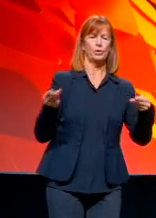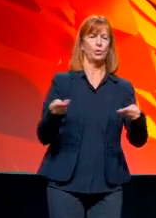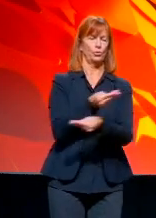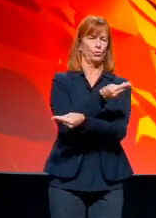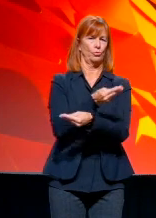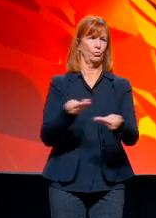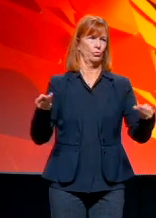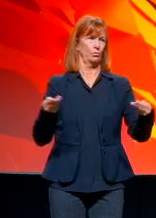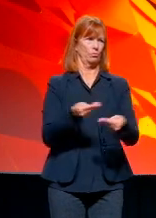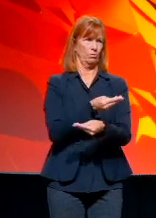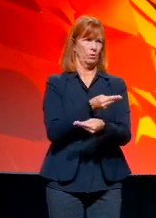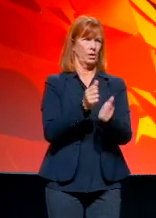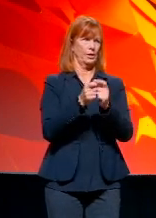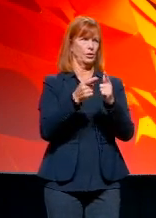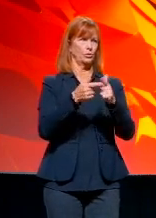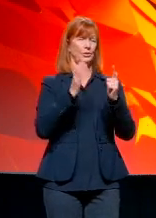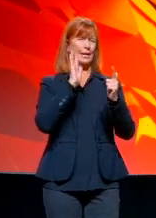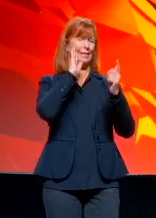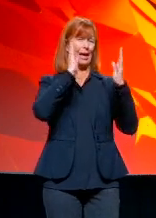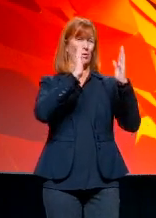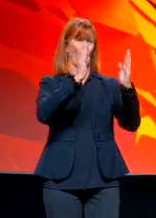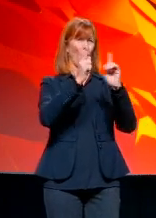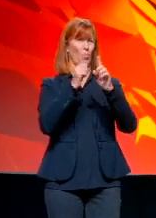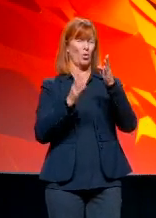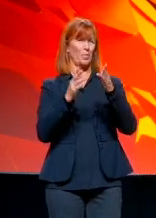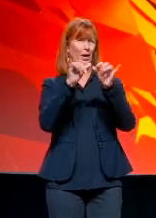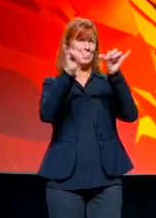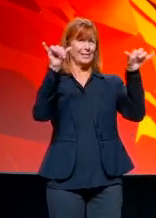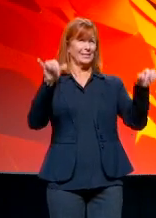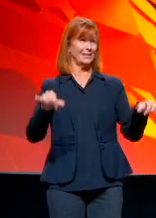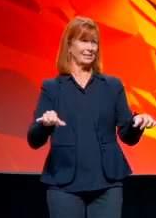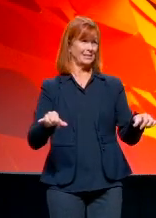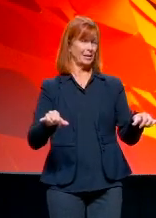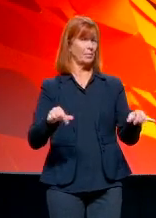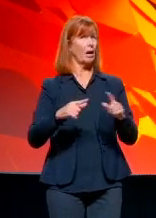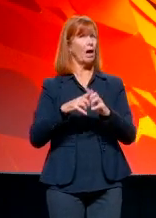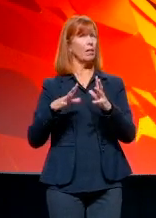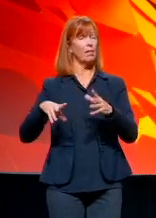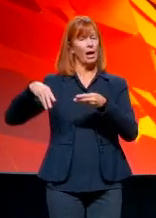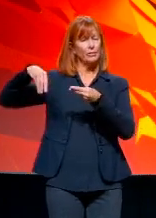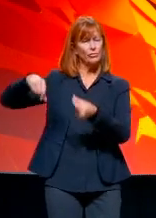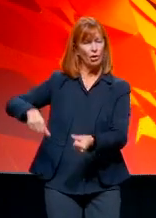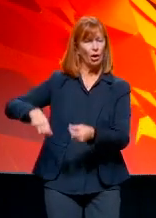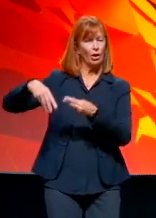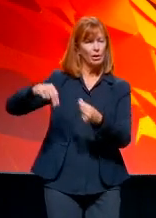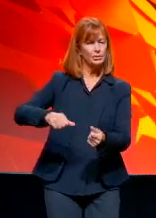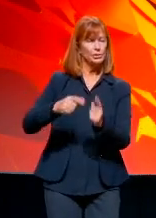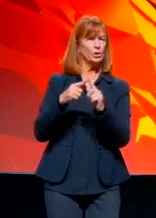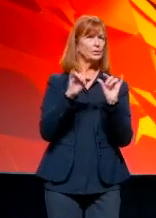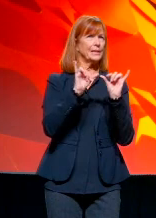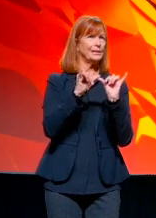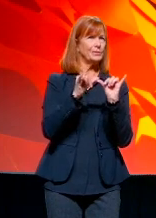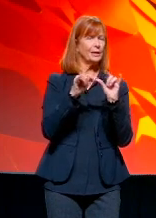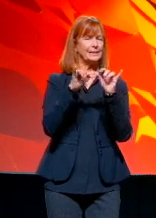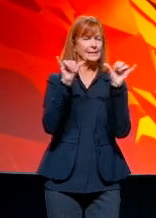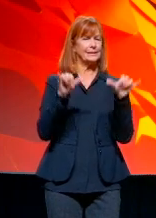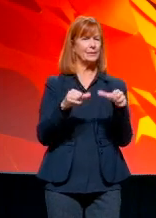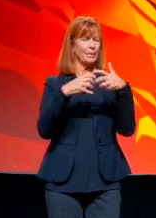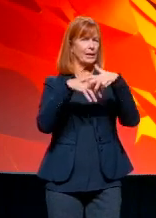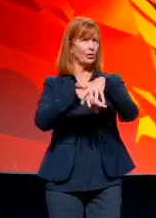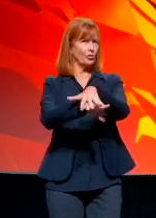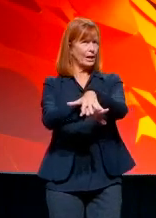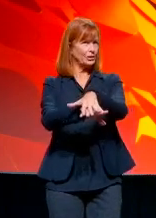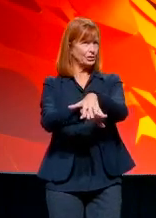so how robotic systems are built, there's a lot of the cost goes into manual engineering and system integration, mostly done